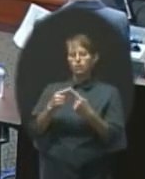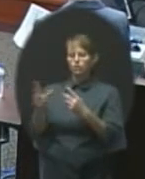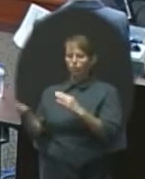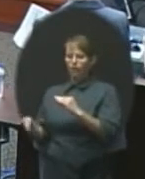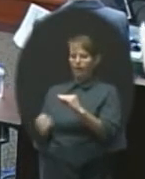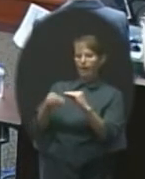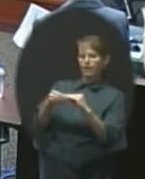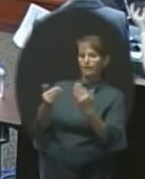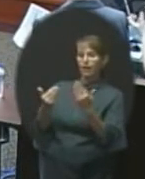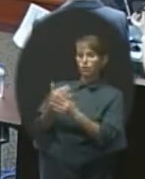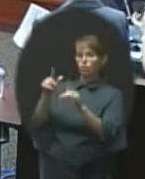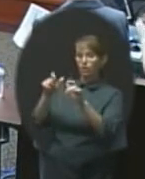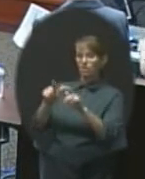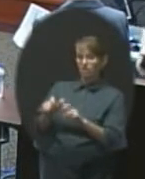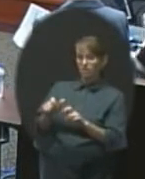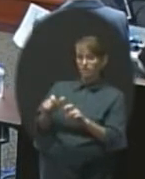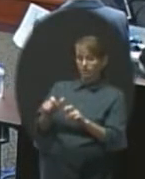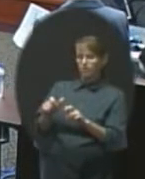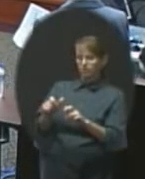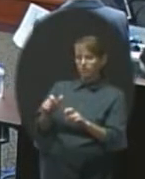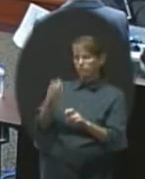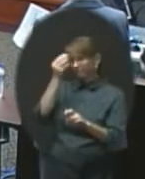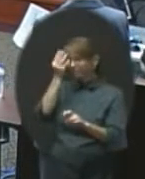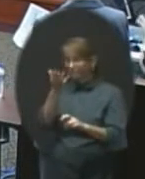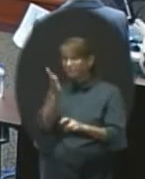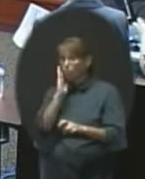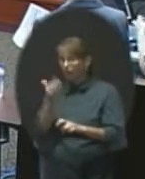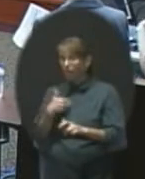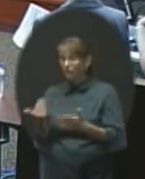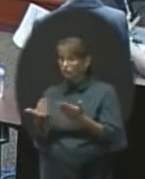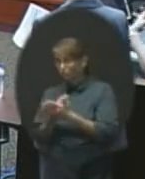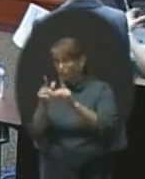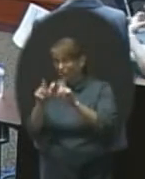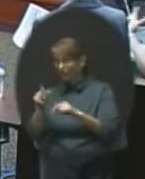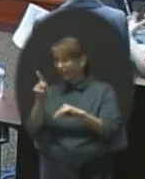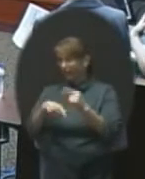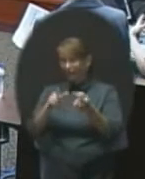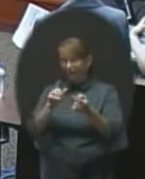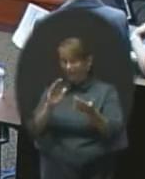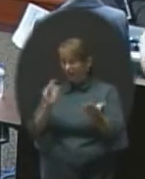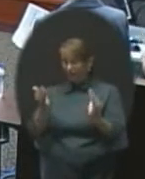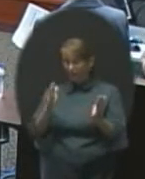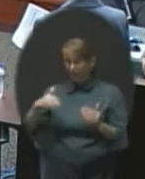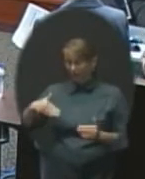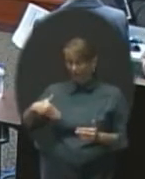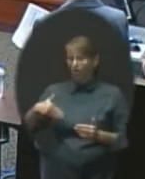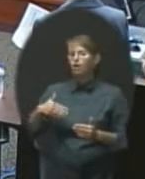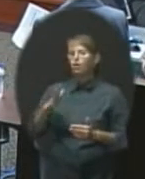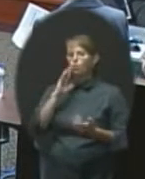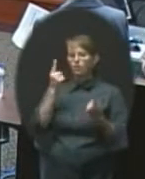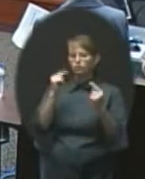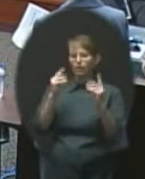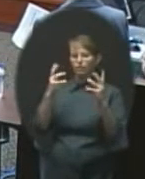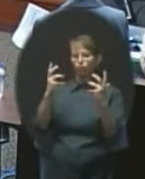that we're going to have a brand new assessment that you can't compare to this one yet, you're going to try to equate data,